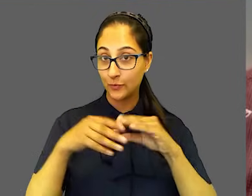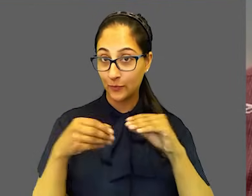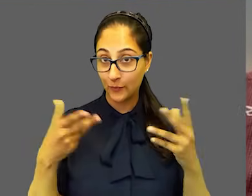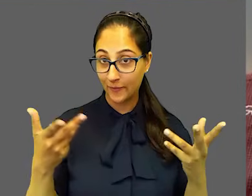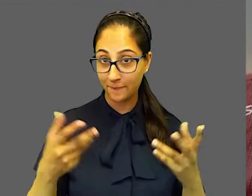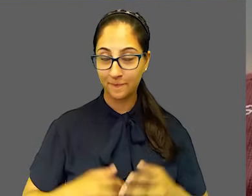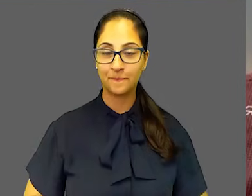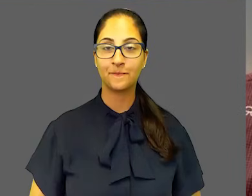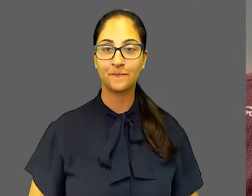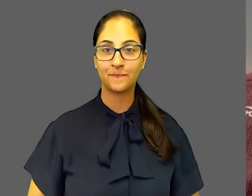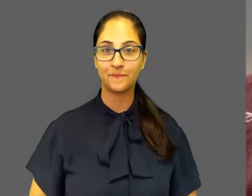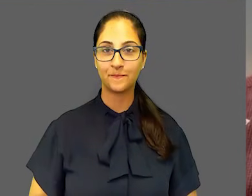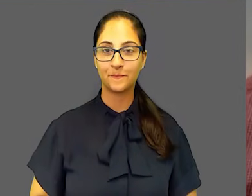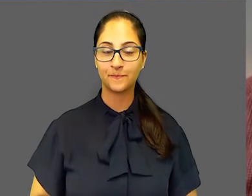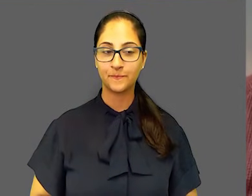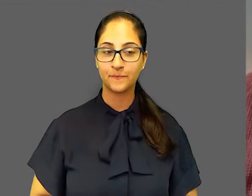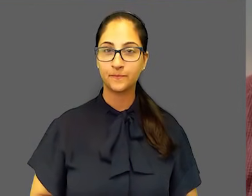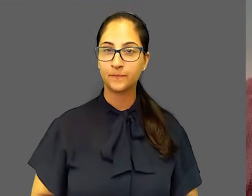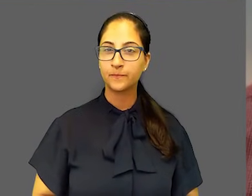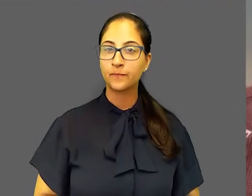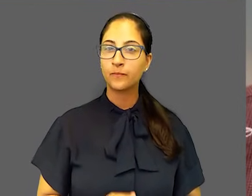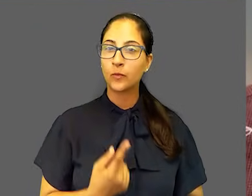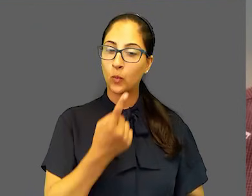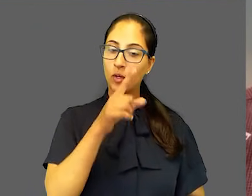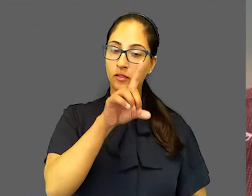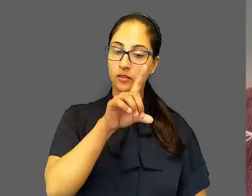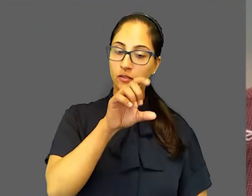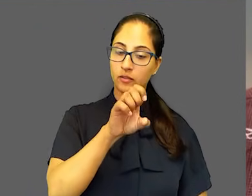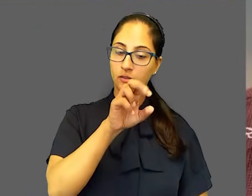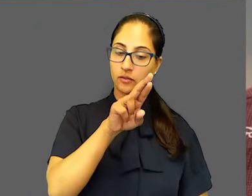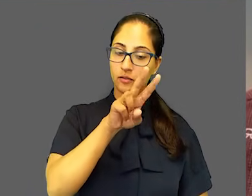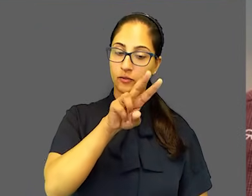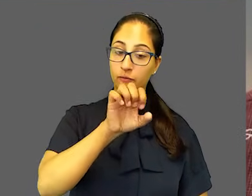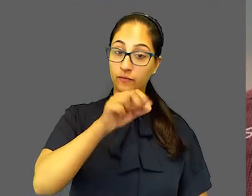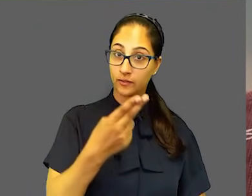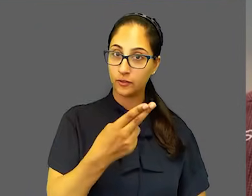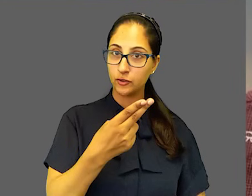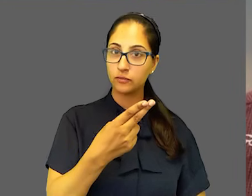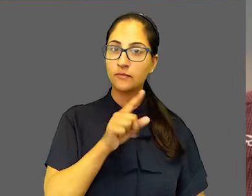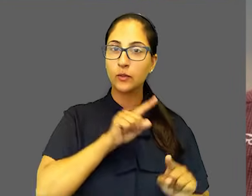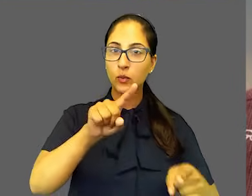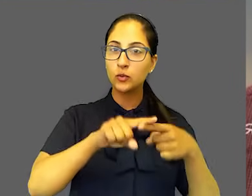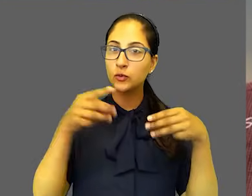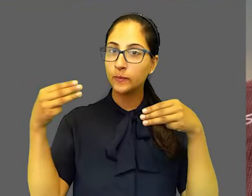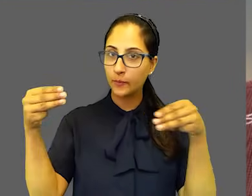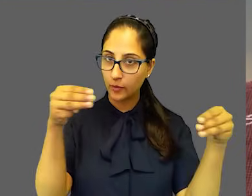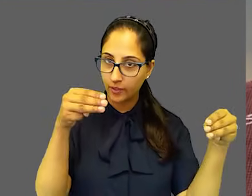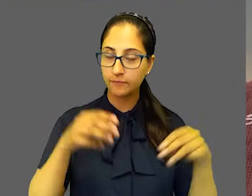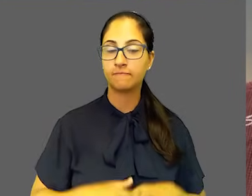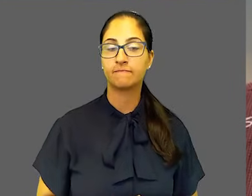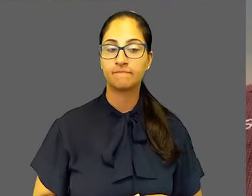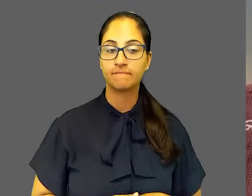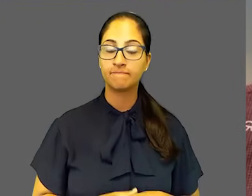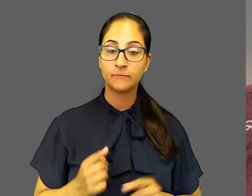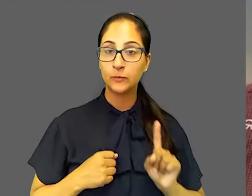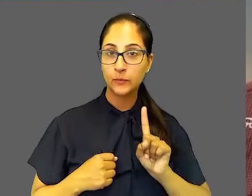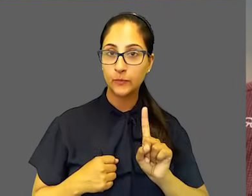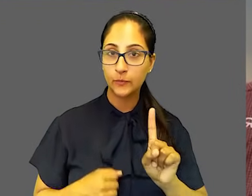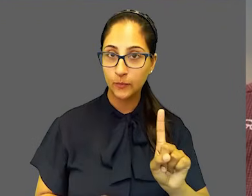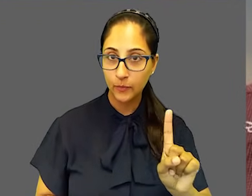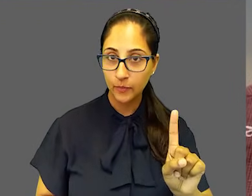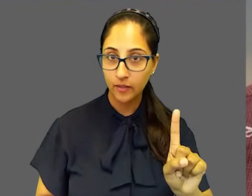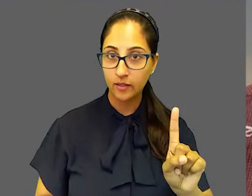this. Once a Darwish was traveling through the market and he was handed a cup of honey. And as soon as